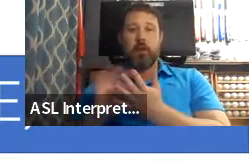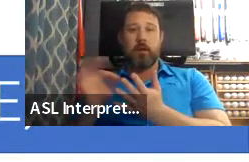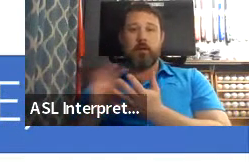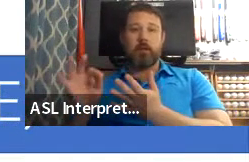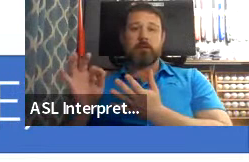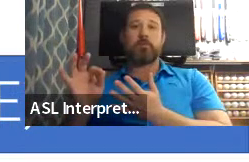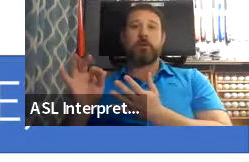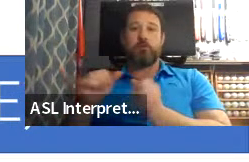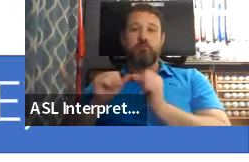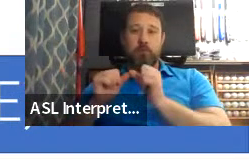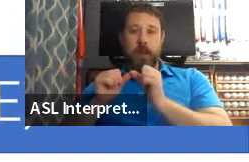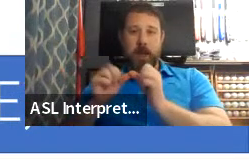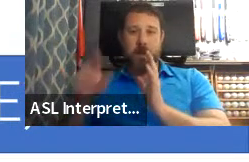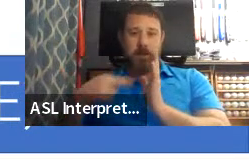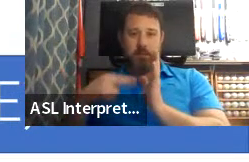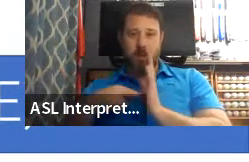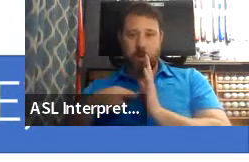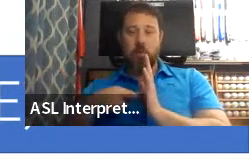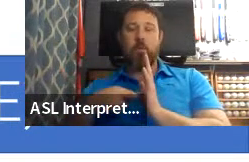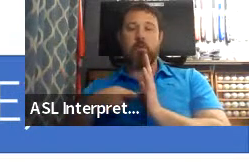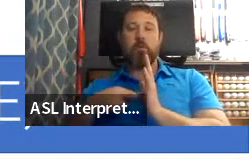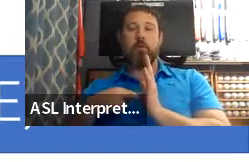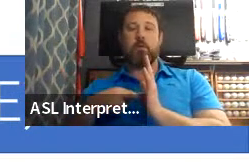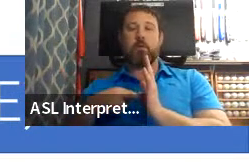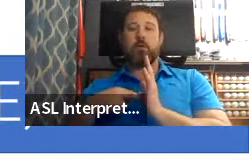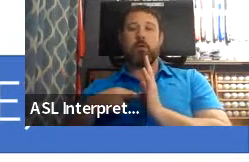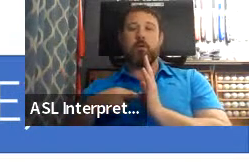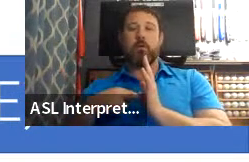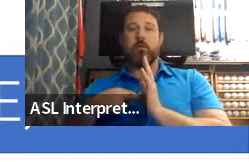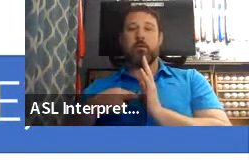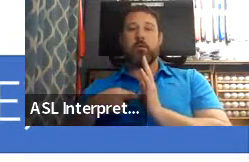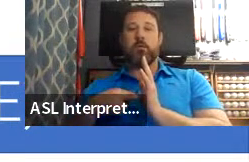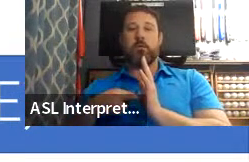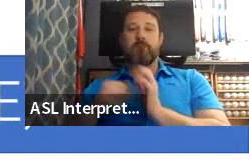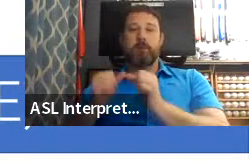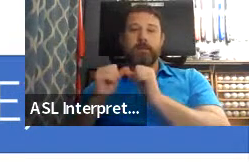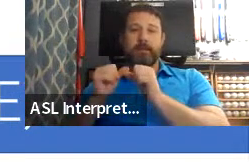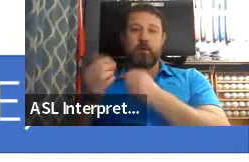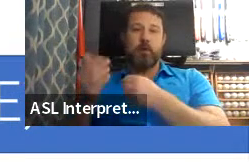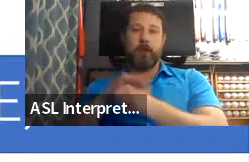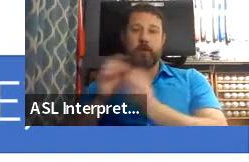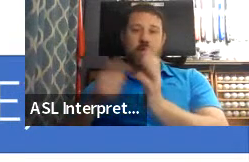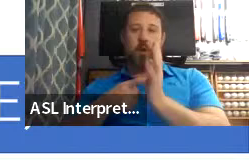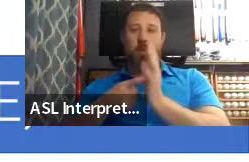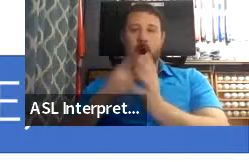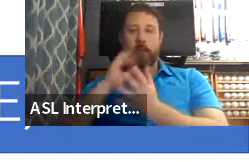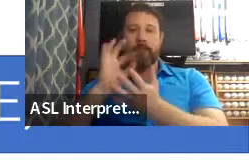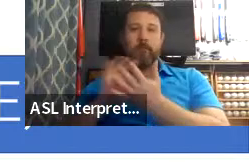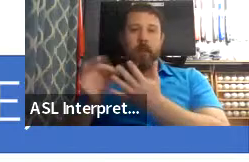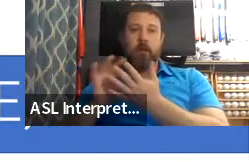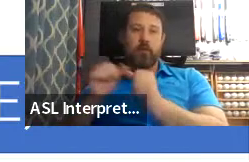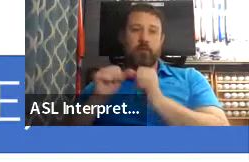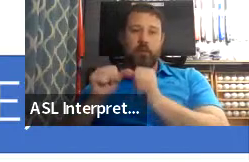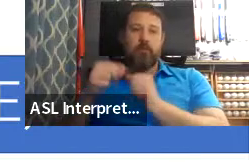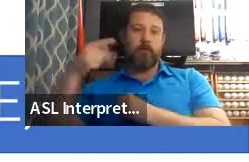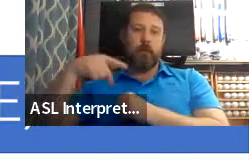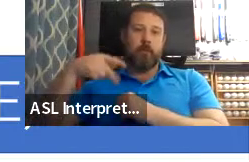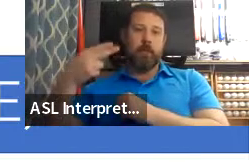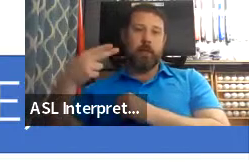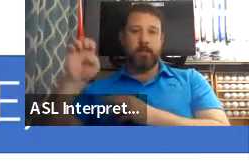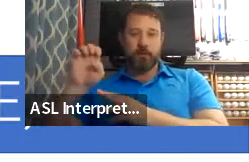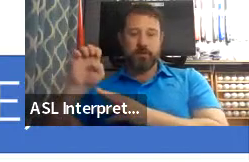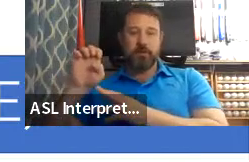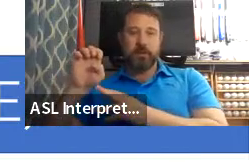beneficiaries have remained enrolled in Medi-Cal due to the continuous coverage requirement for Medi-Cal for the duration of the public health